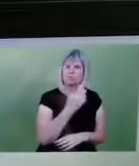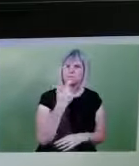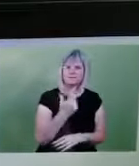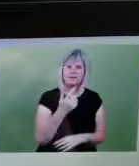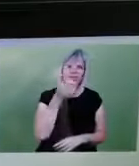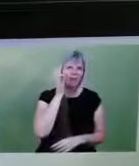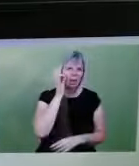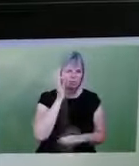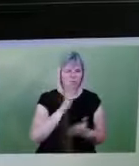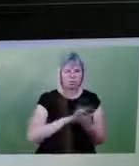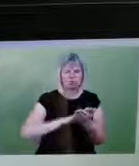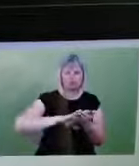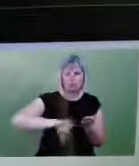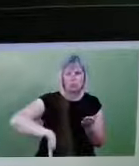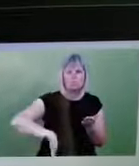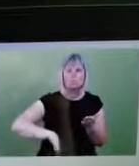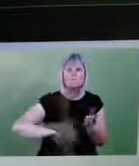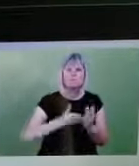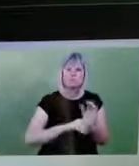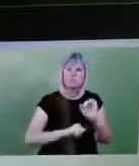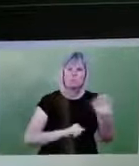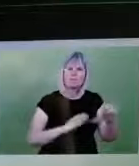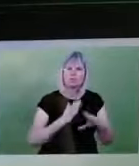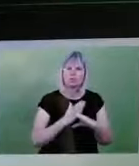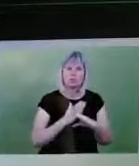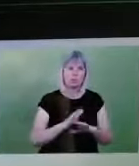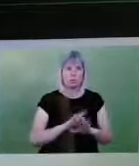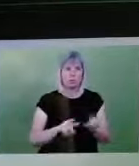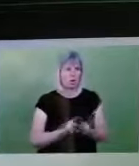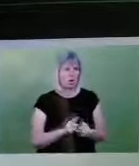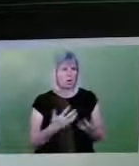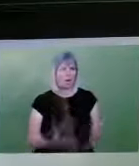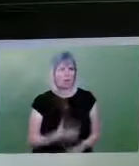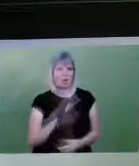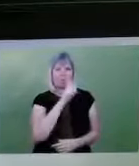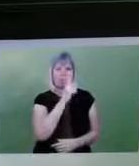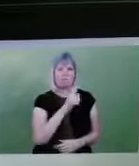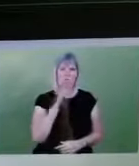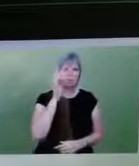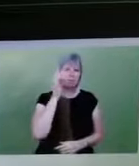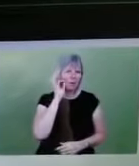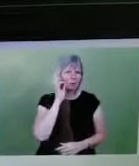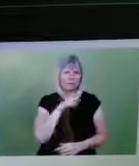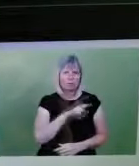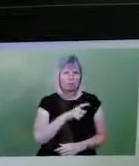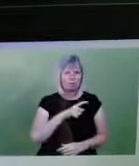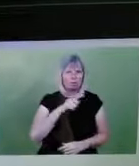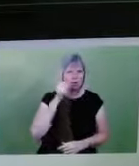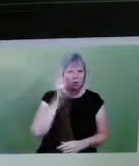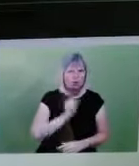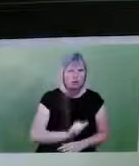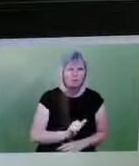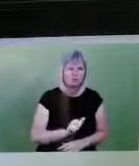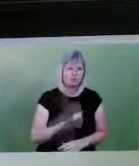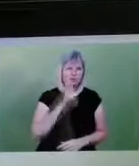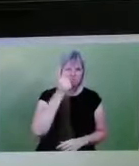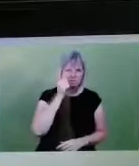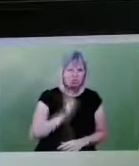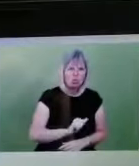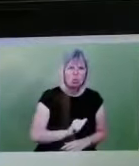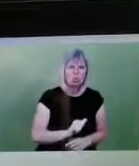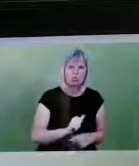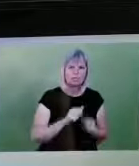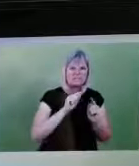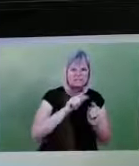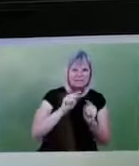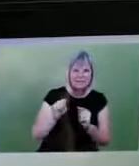commissioners, not like the Liverpool Council now, facing allegations of corruption, fraud and intimidation, but because they stood up and fought back on behalf of the people of